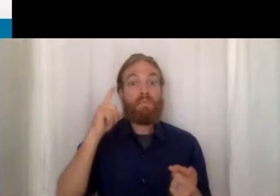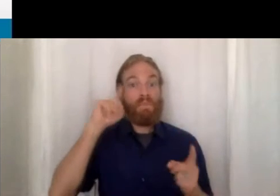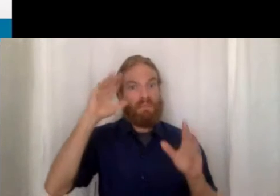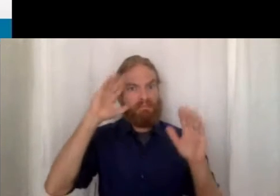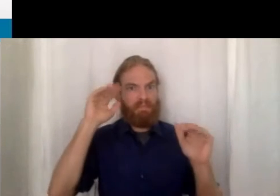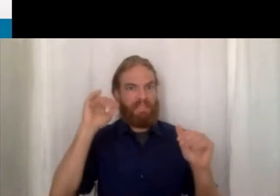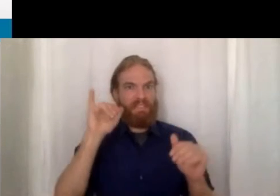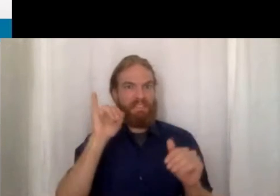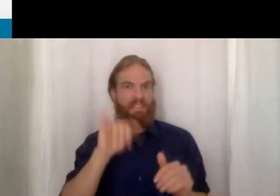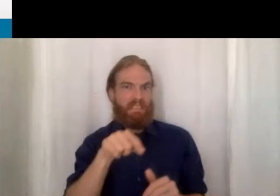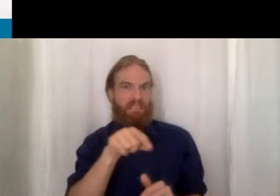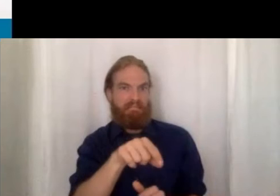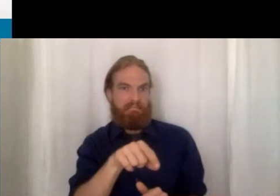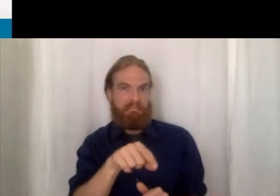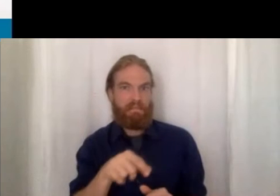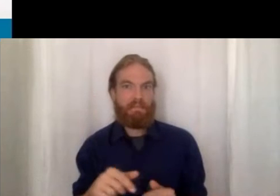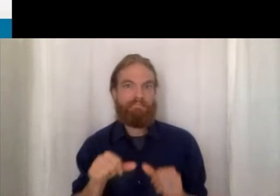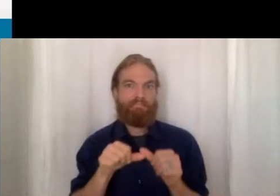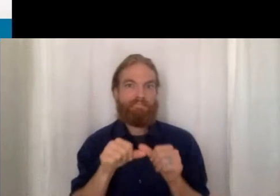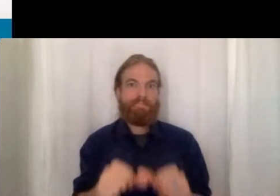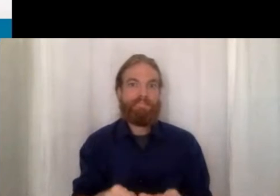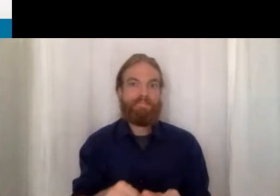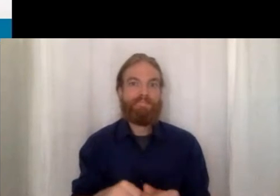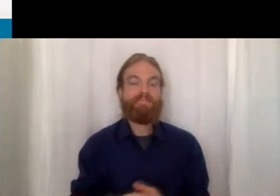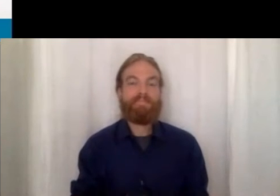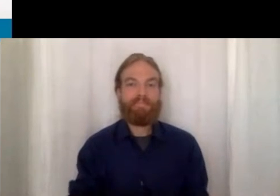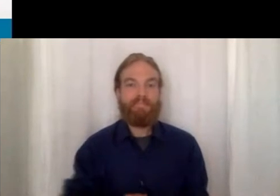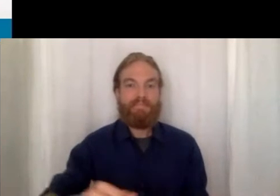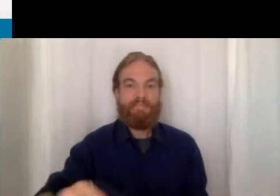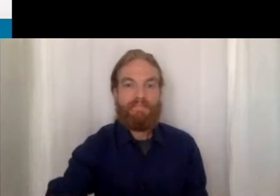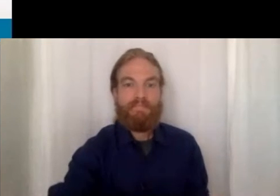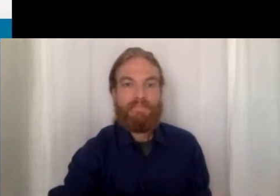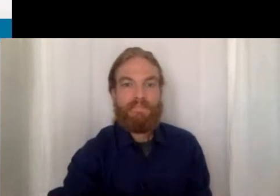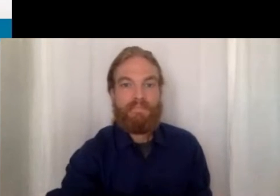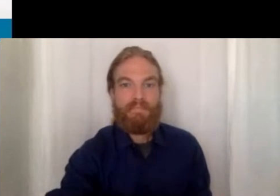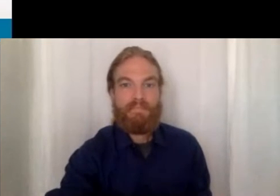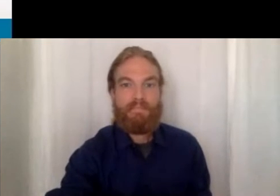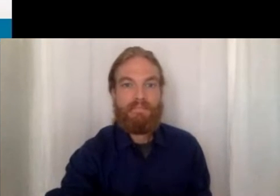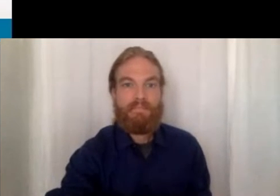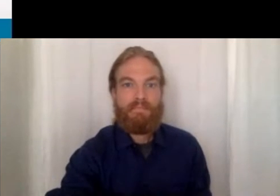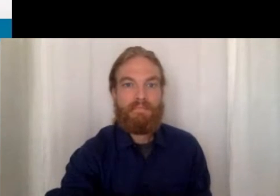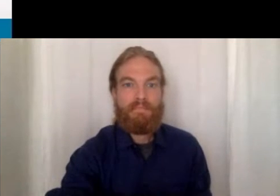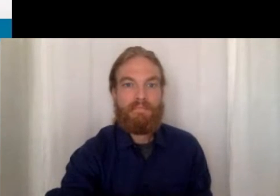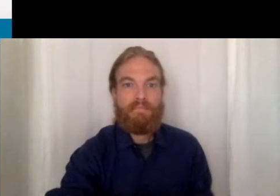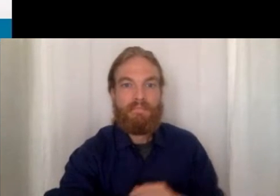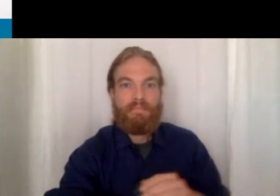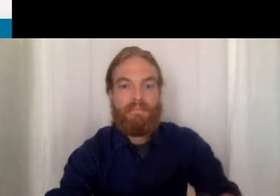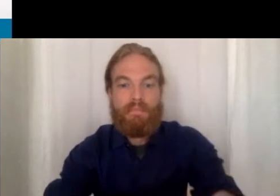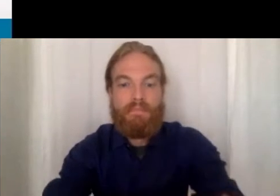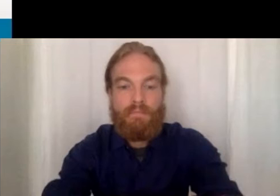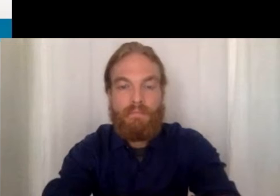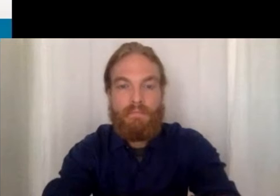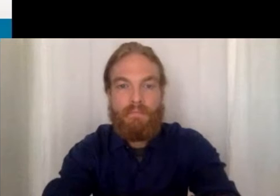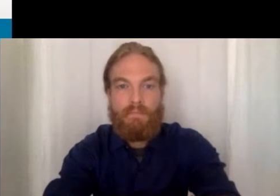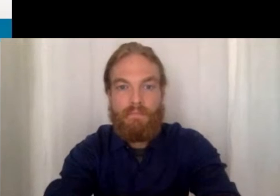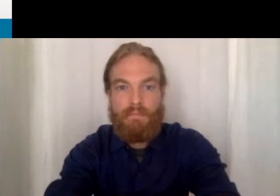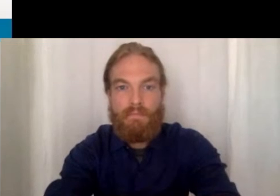our positivity did hit an all-year high, and we're noticing a bit of a delay between the two at the moment. We are